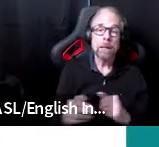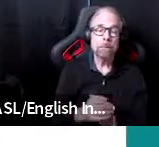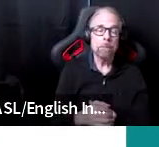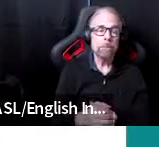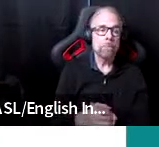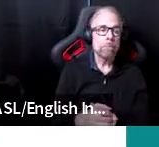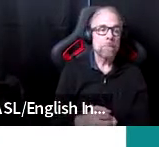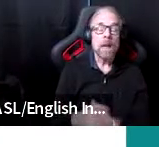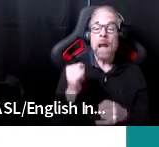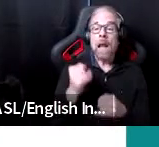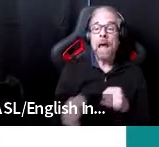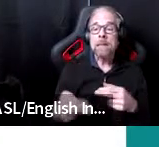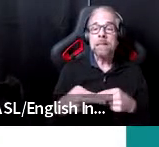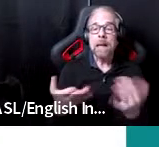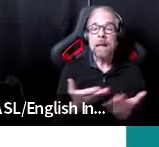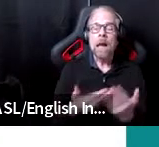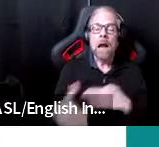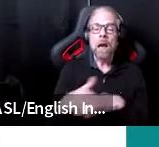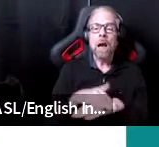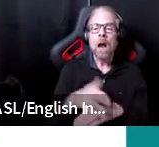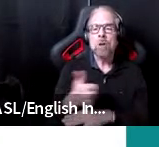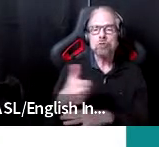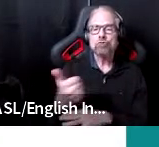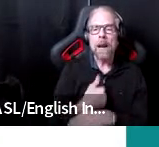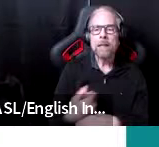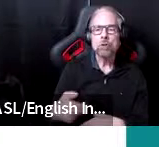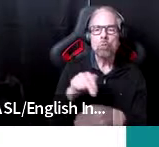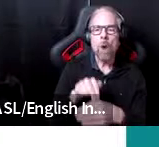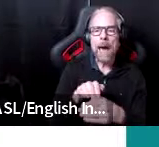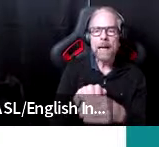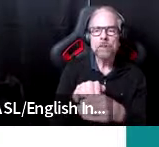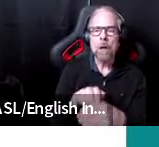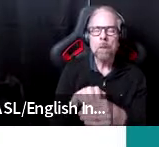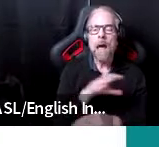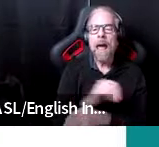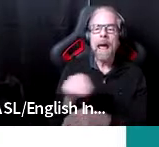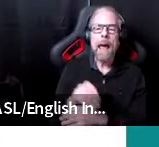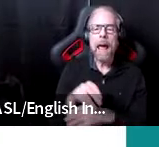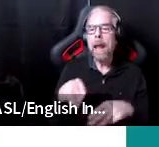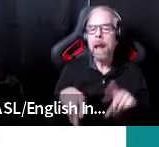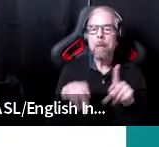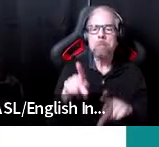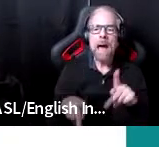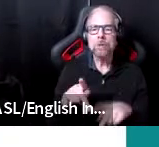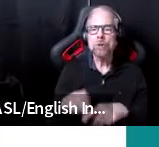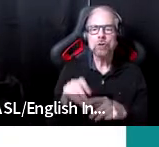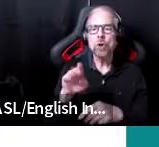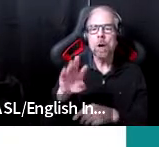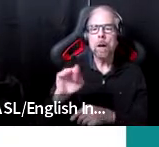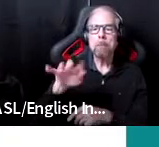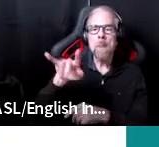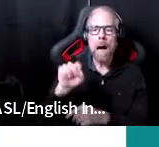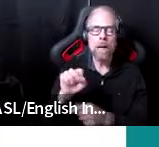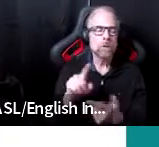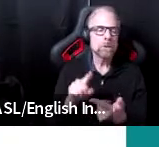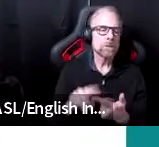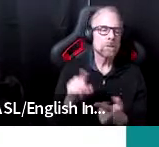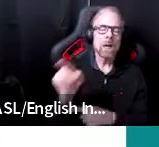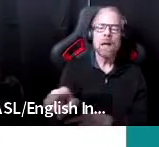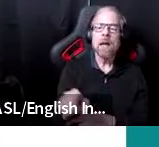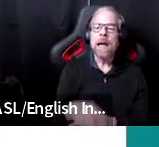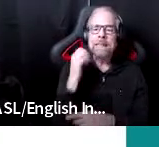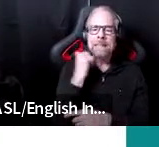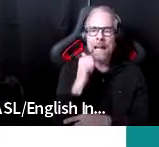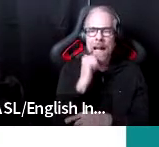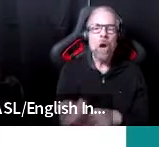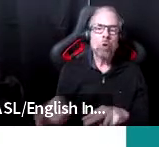My last slide here is to cover transit ridership and kind of passenger miles. So daily transit ridership is forecast to increase